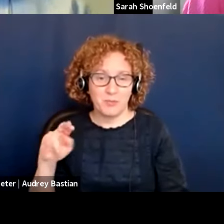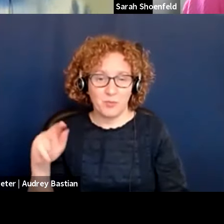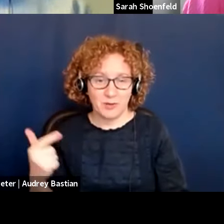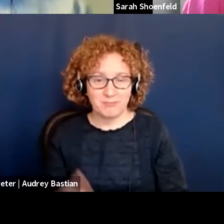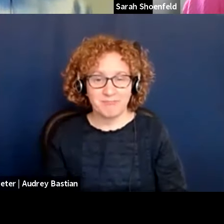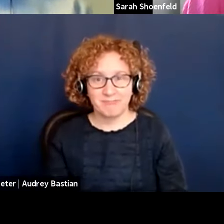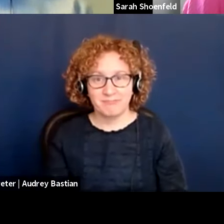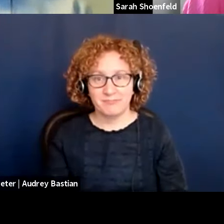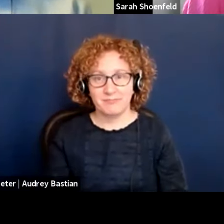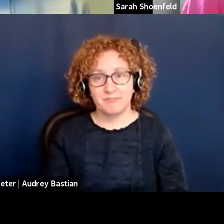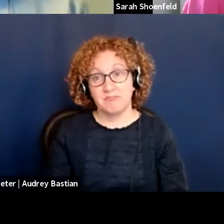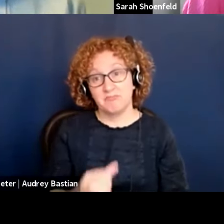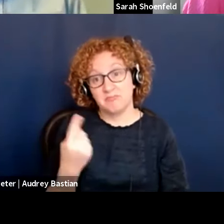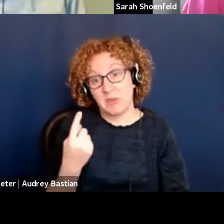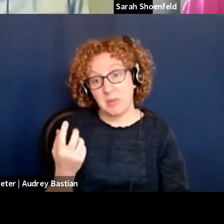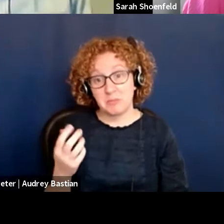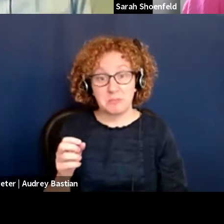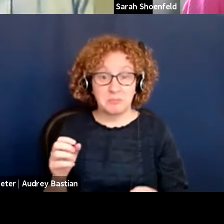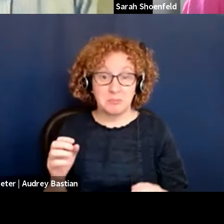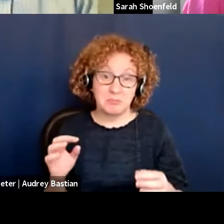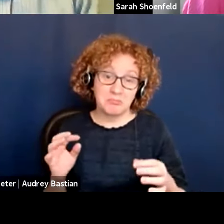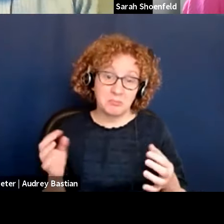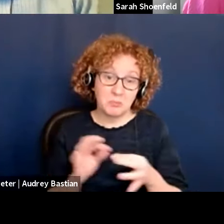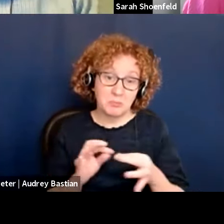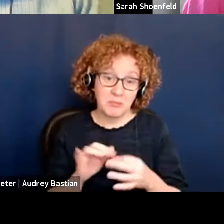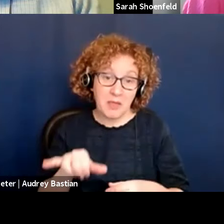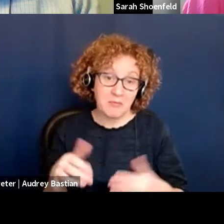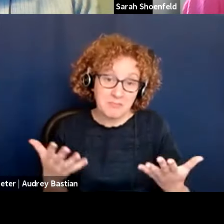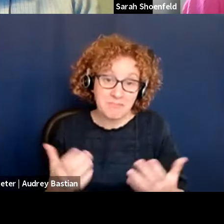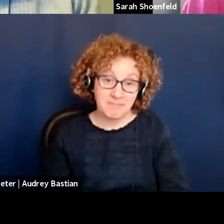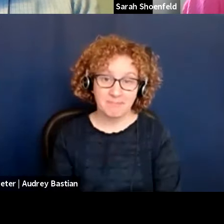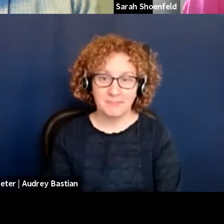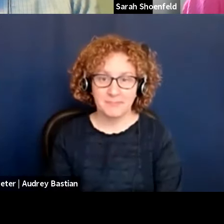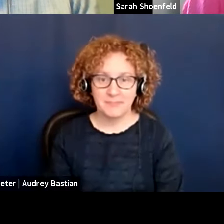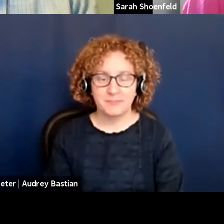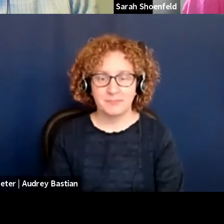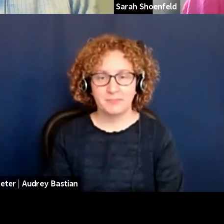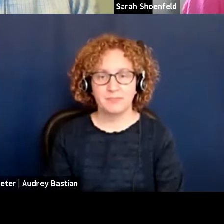And there's something to be said for that. Yeah.